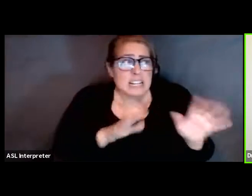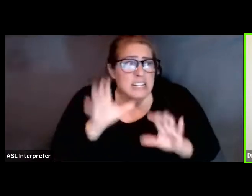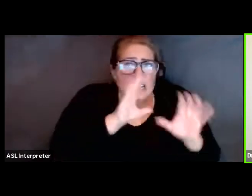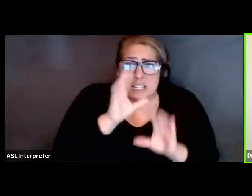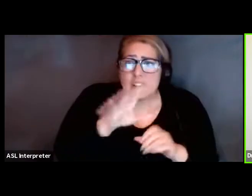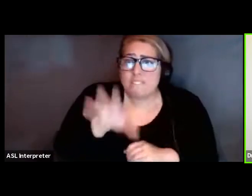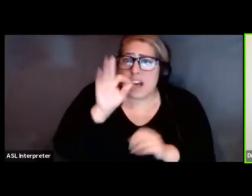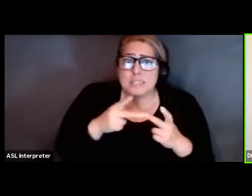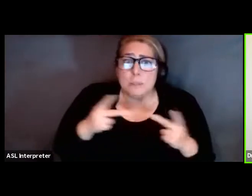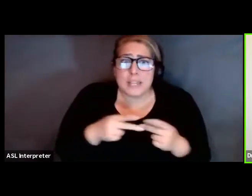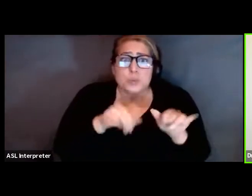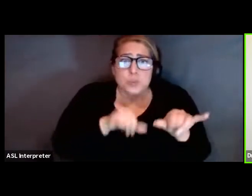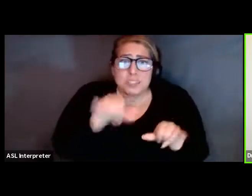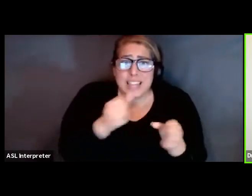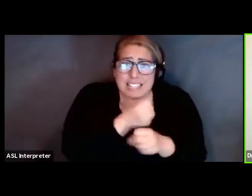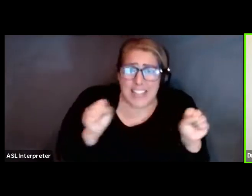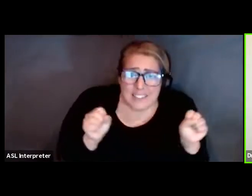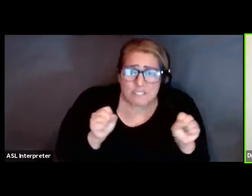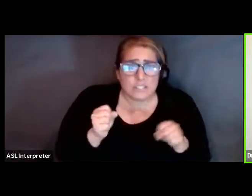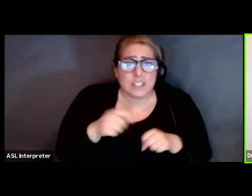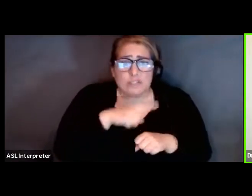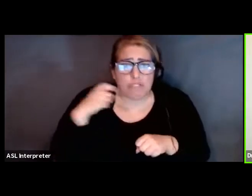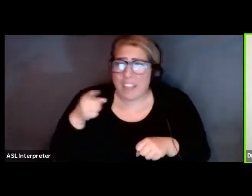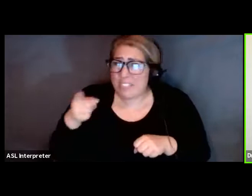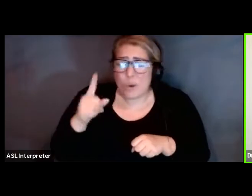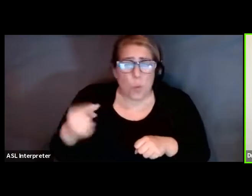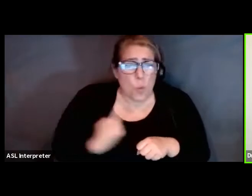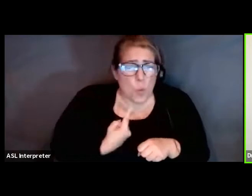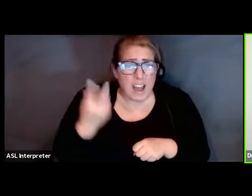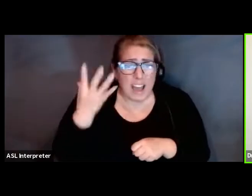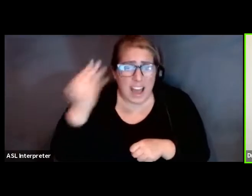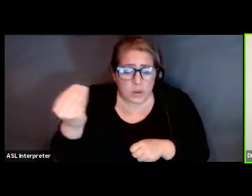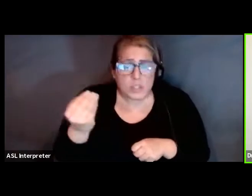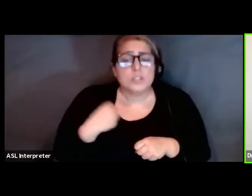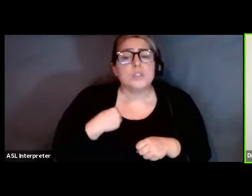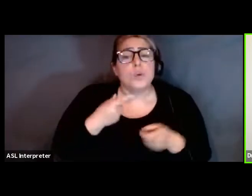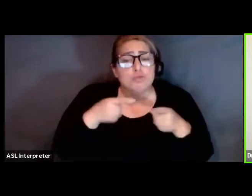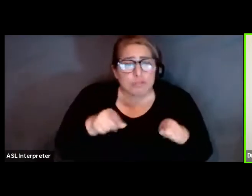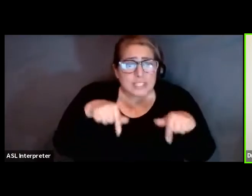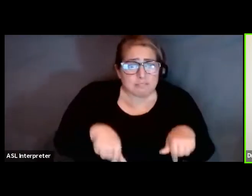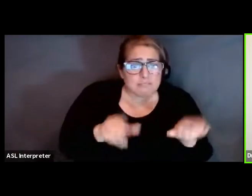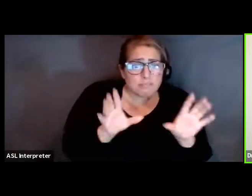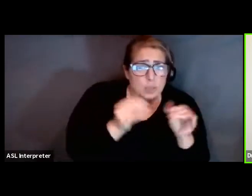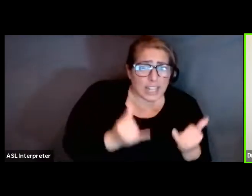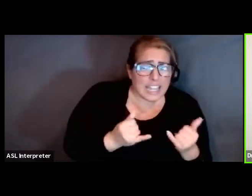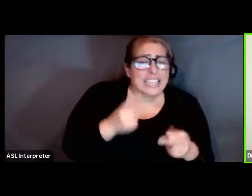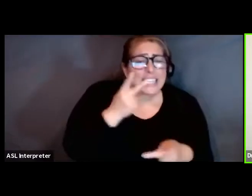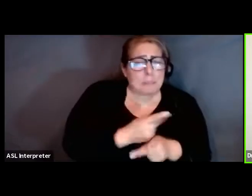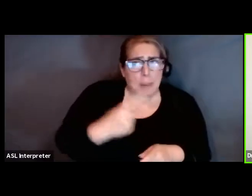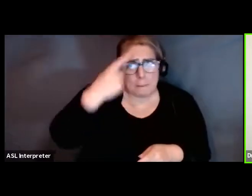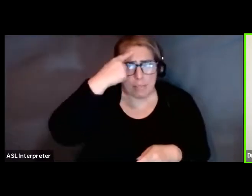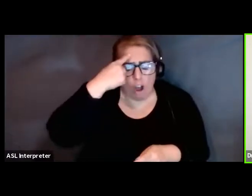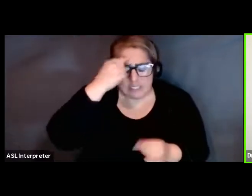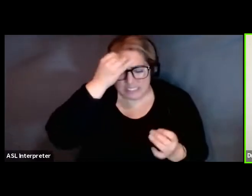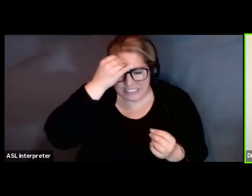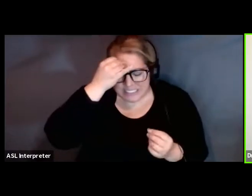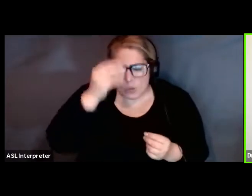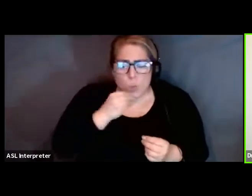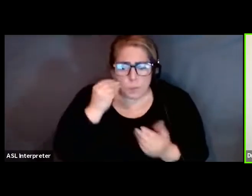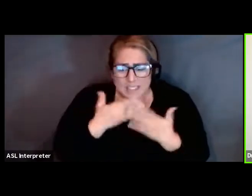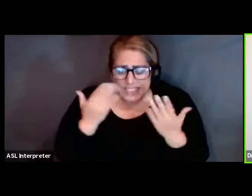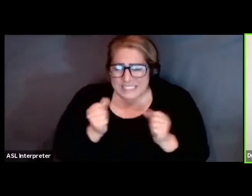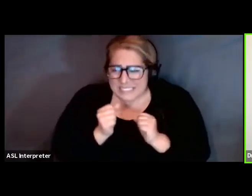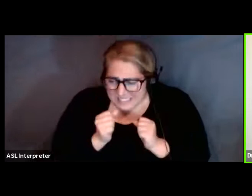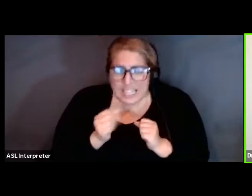I hope as we engage in this conversation, we'll keep them in our thoughts and in our prayers. For those of